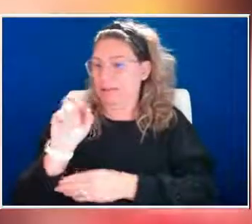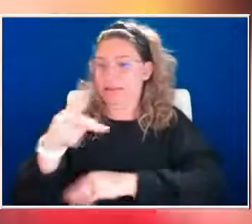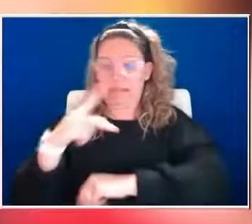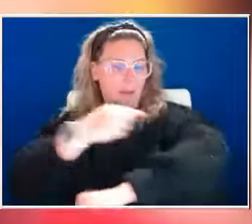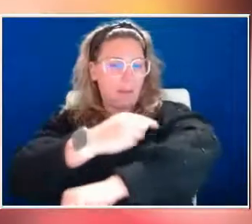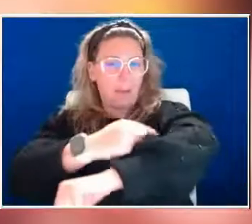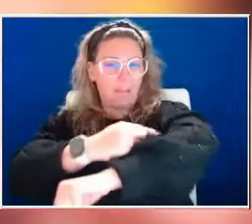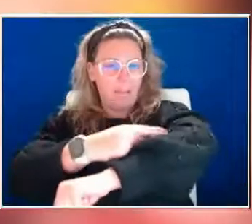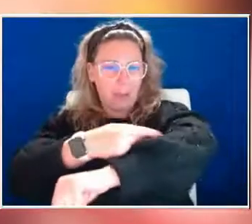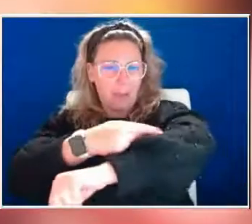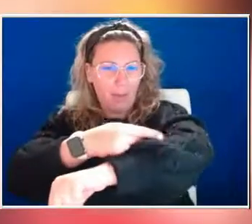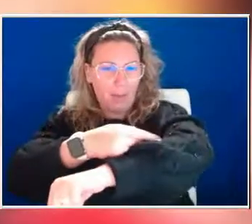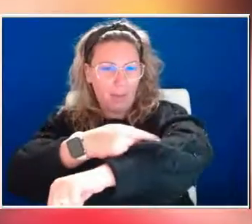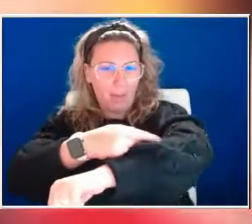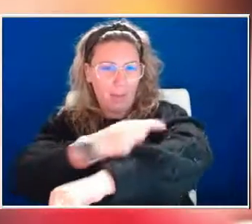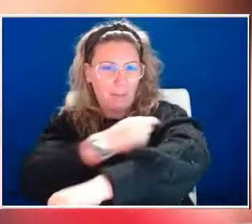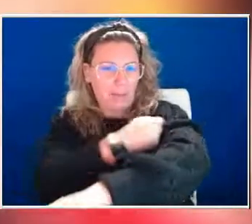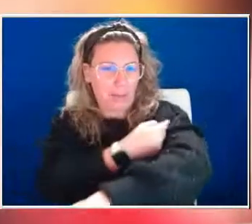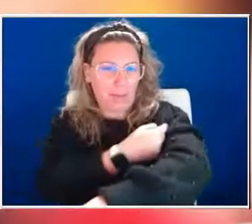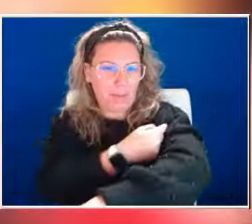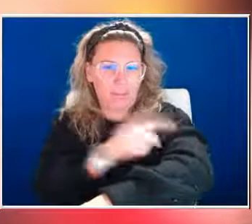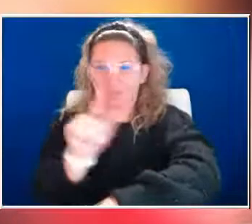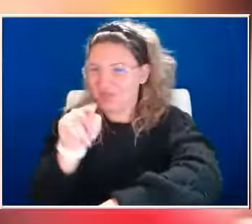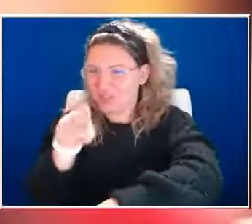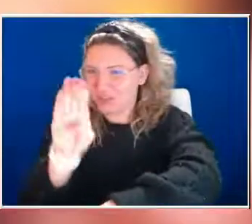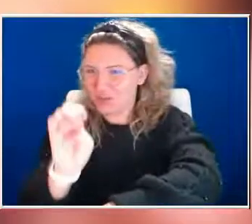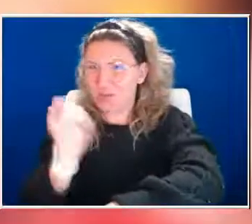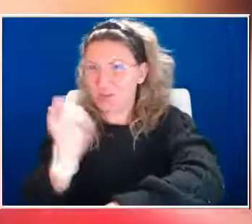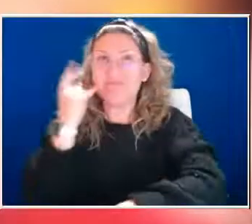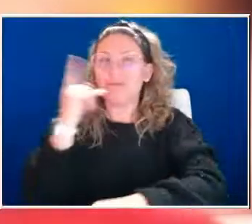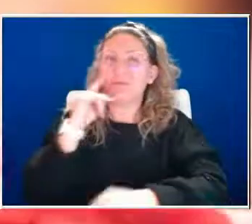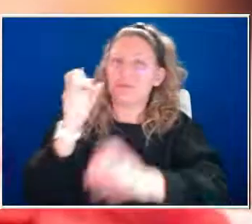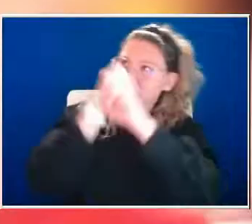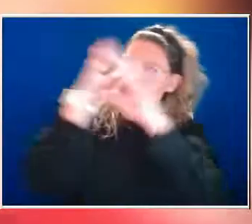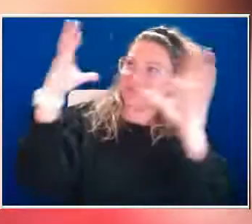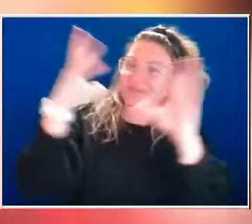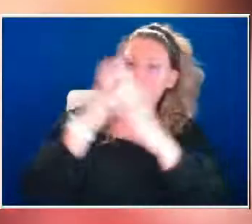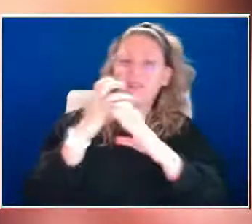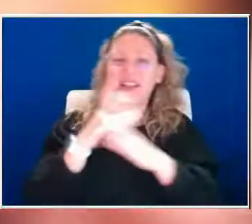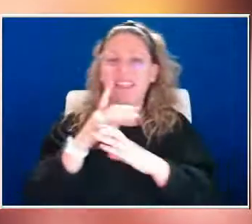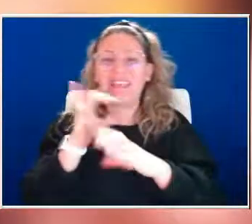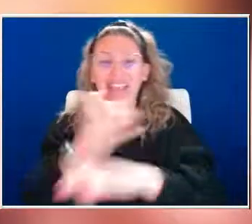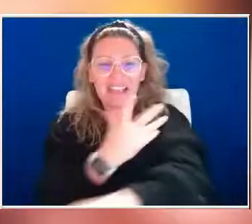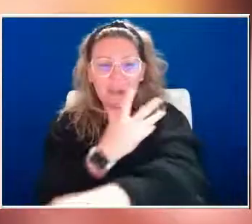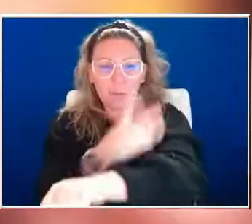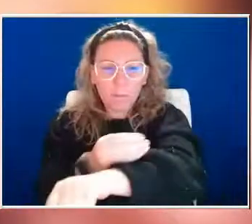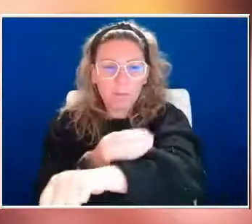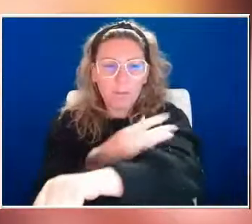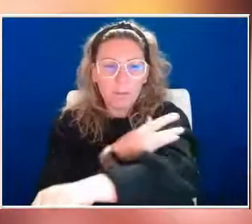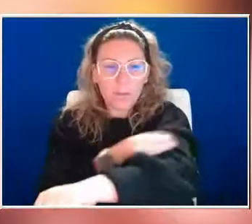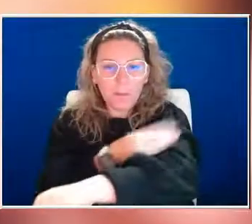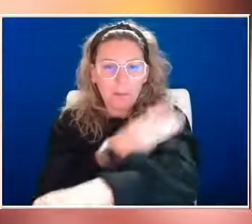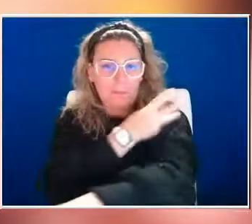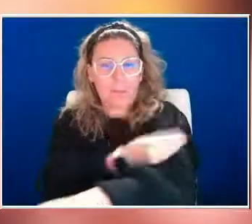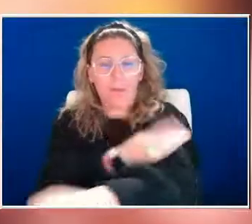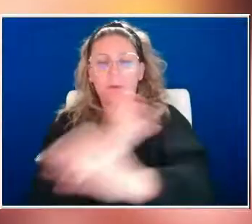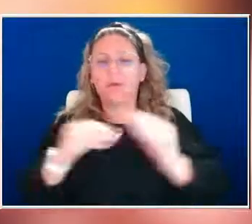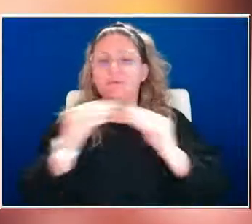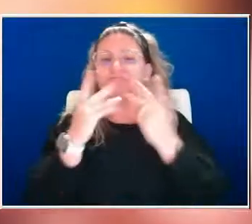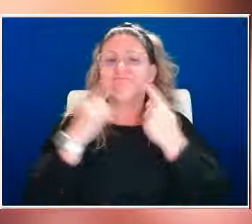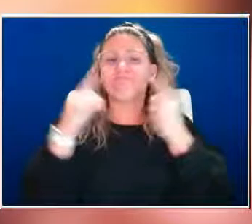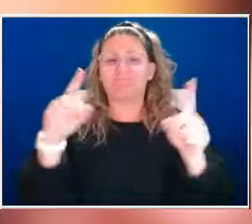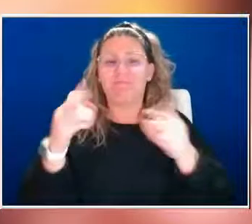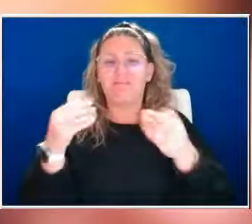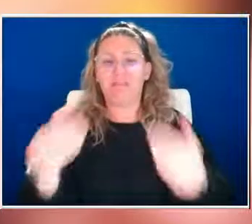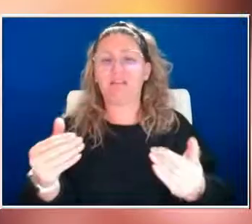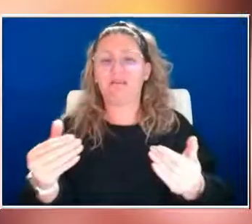liposuction tube, if you can imagine, as the suction is being applied. But it's just a more efficient way of allowing us to